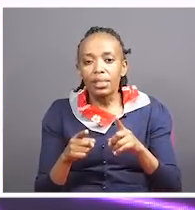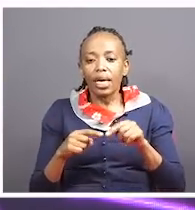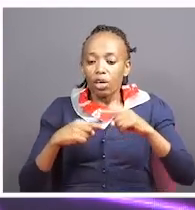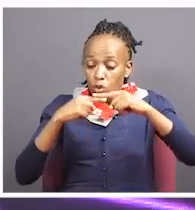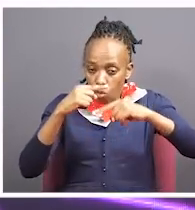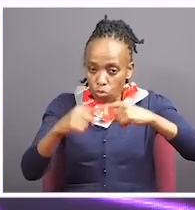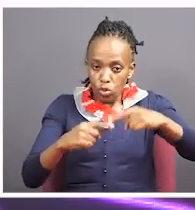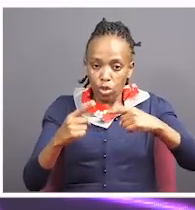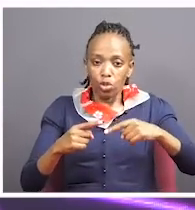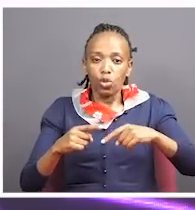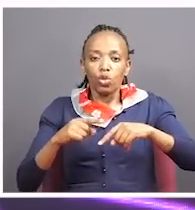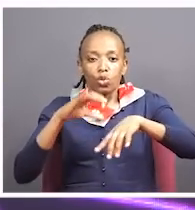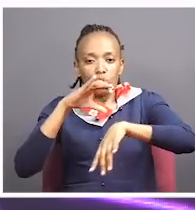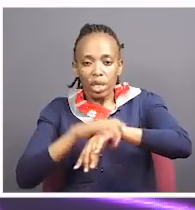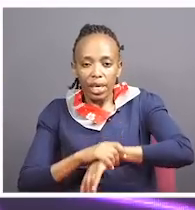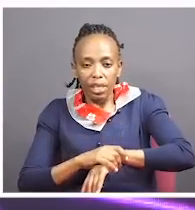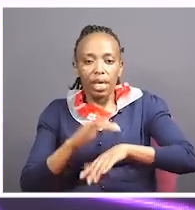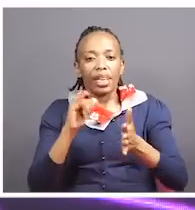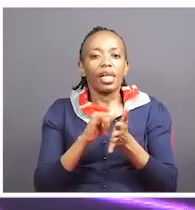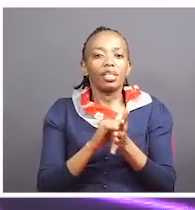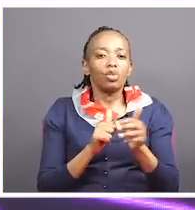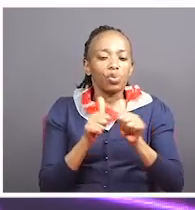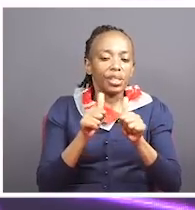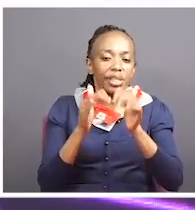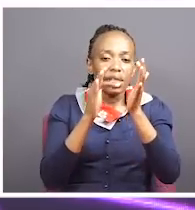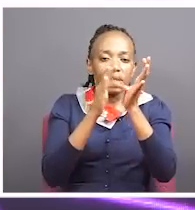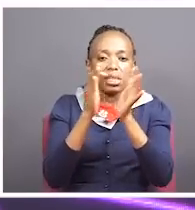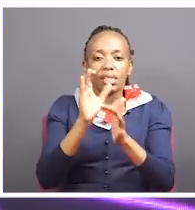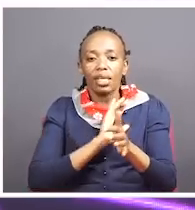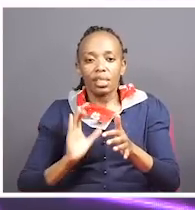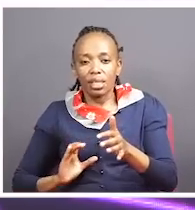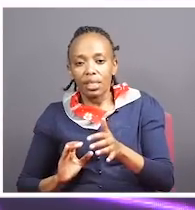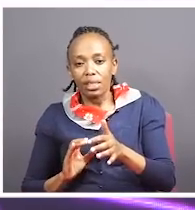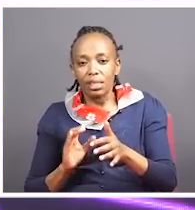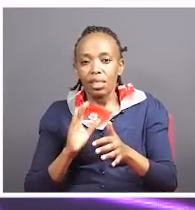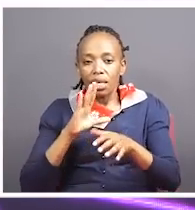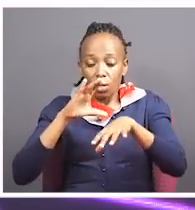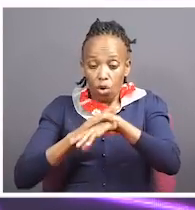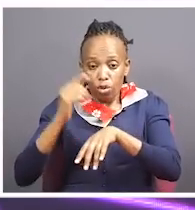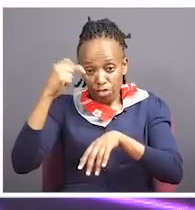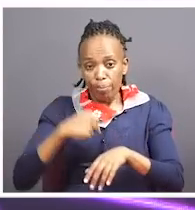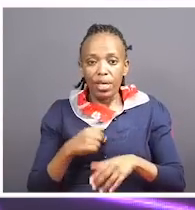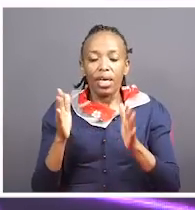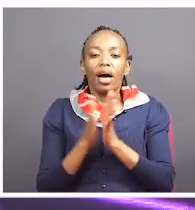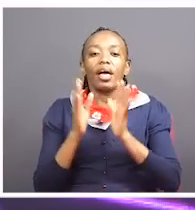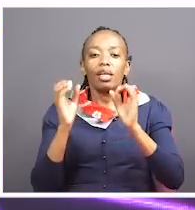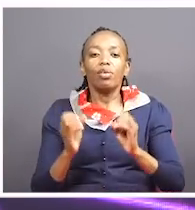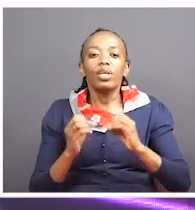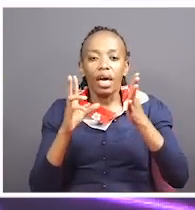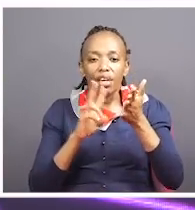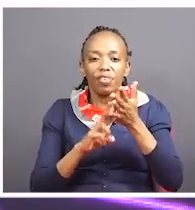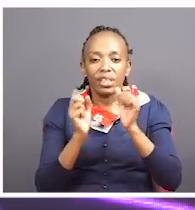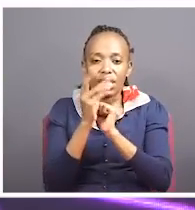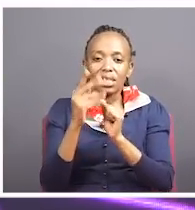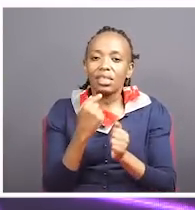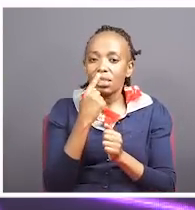I press on to take hold of that for which Jesus Christ took hold of me." Hallelujah.